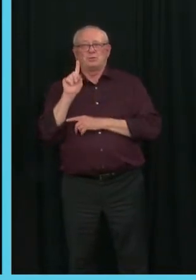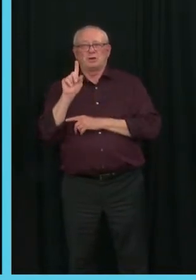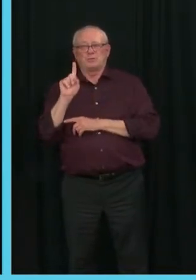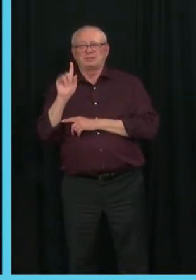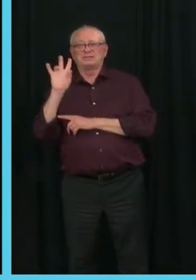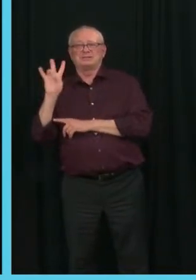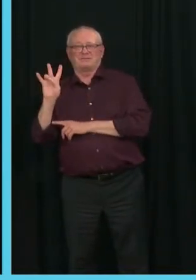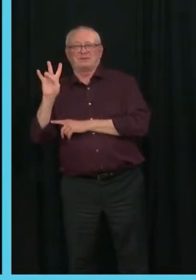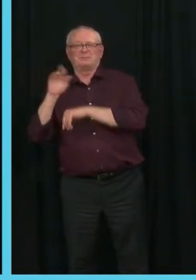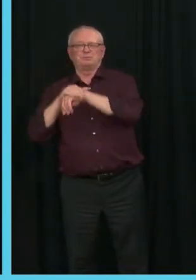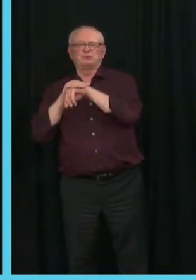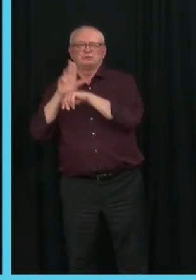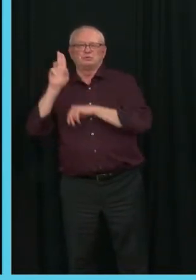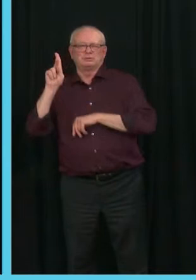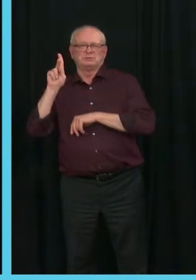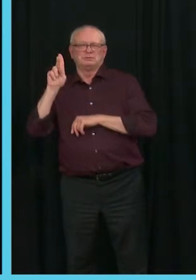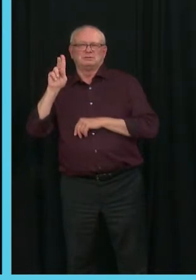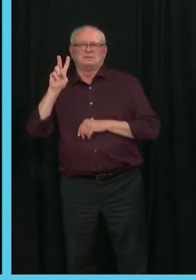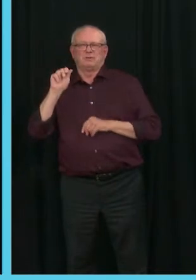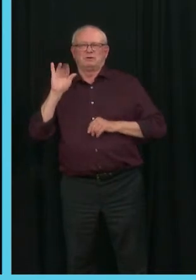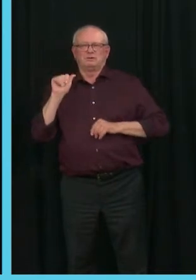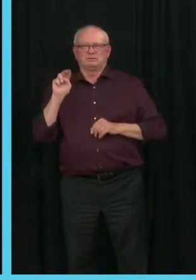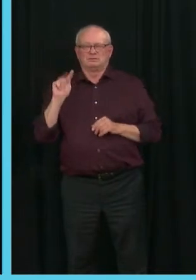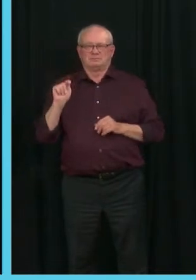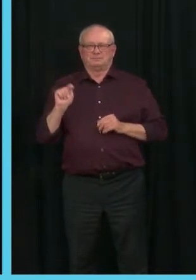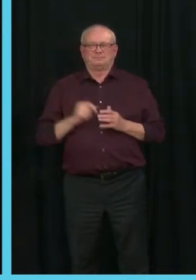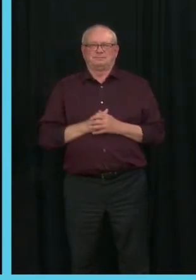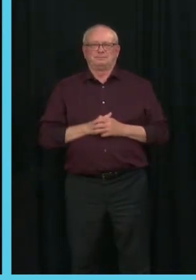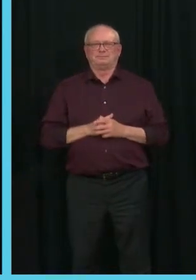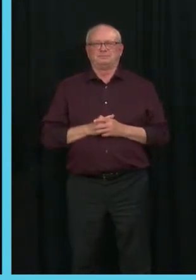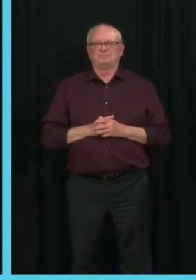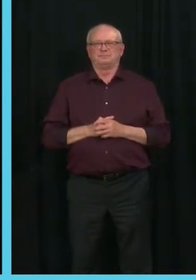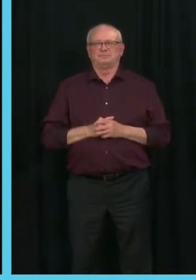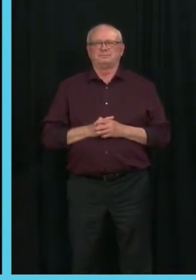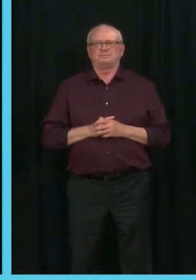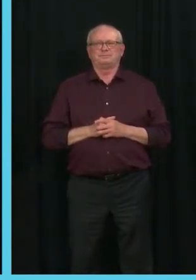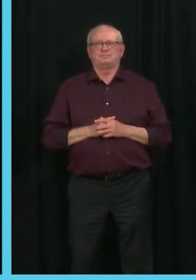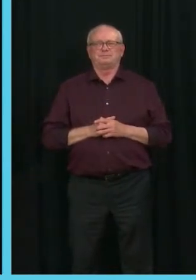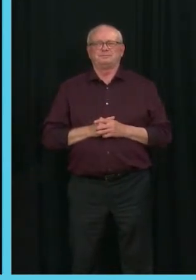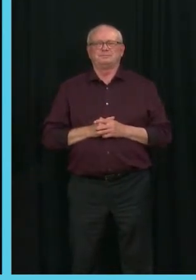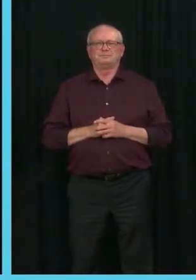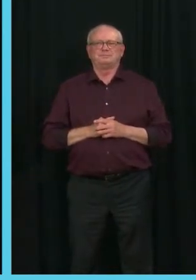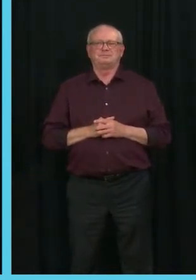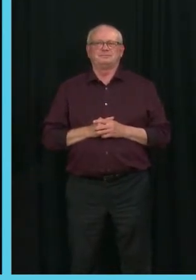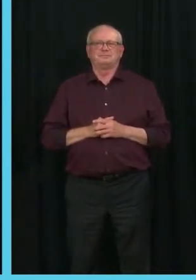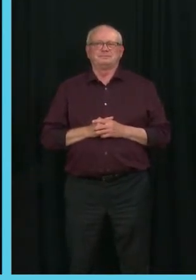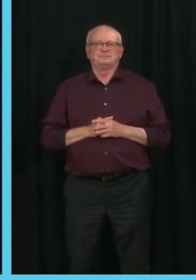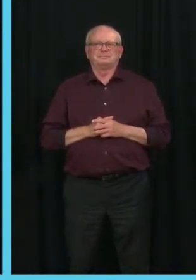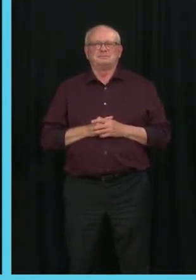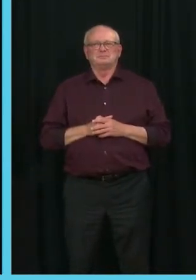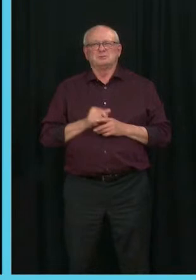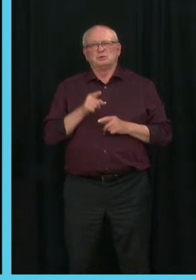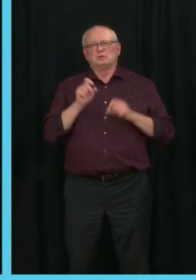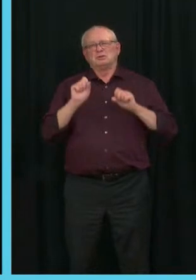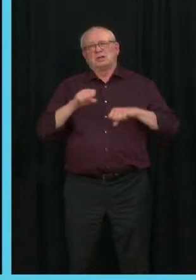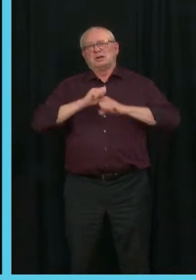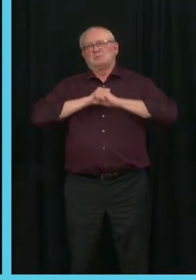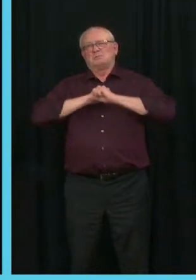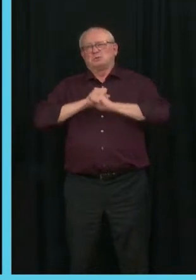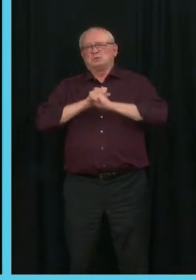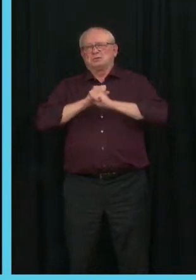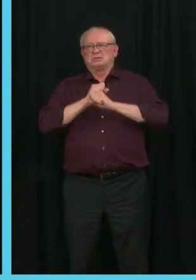strain in the province right now. Given the choice between having about 73% protection or having